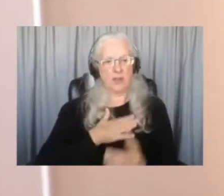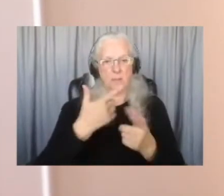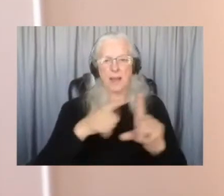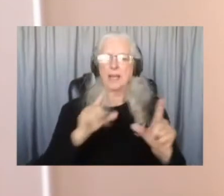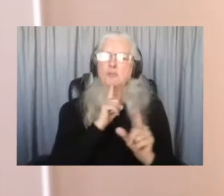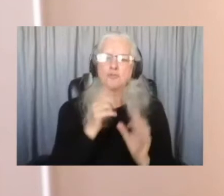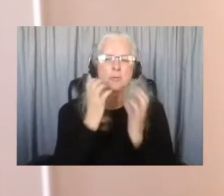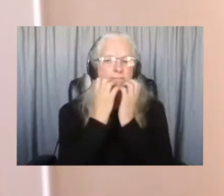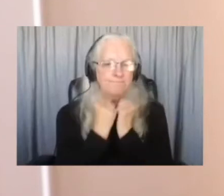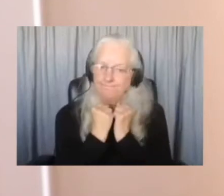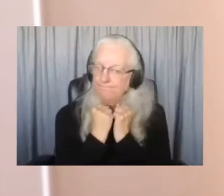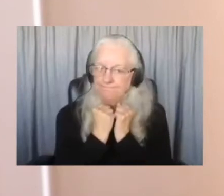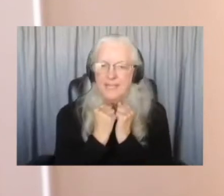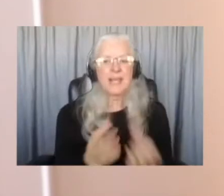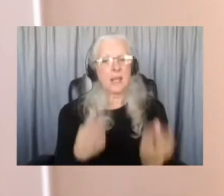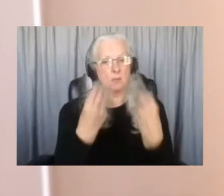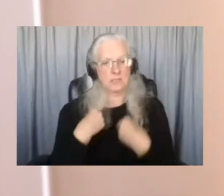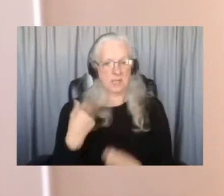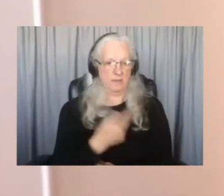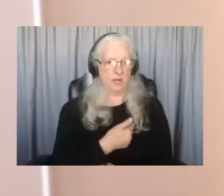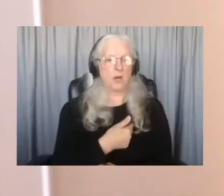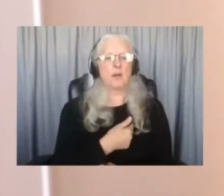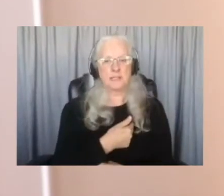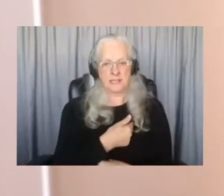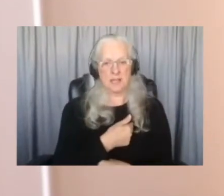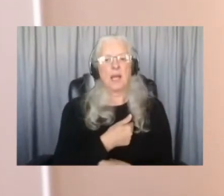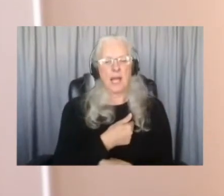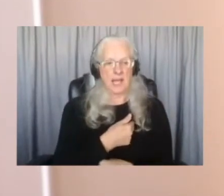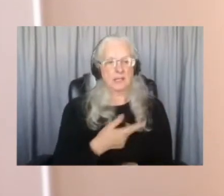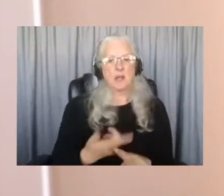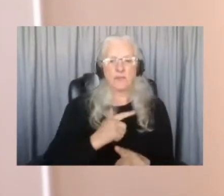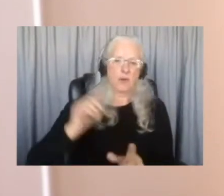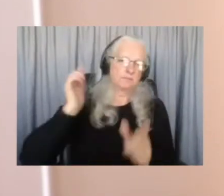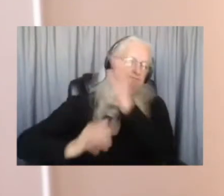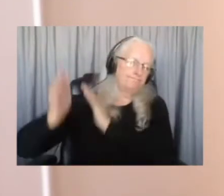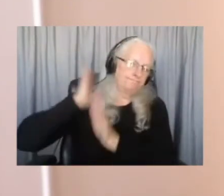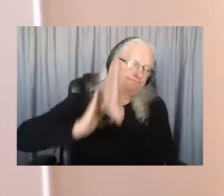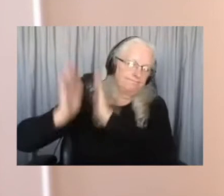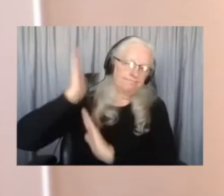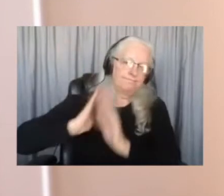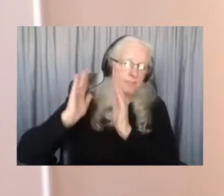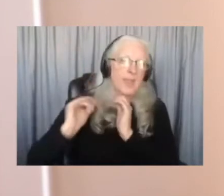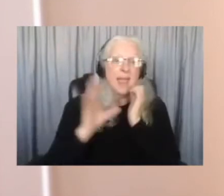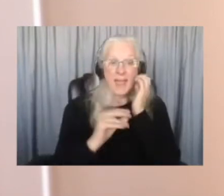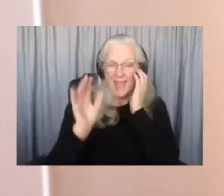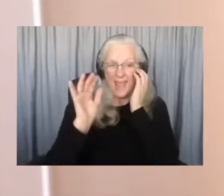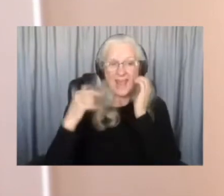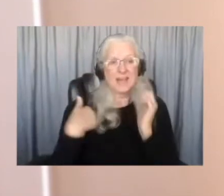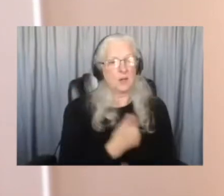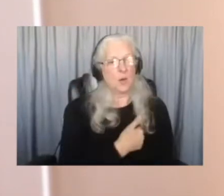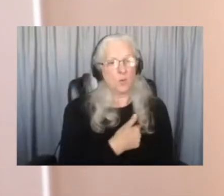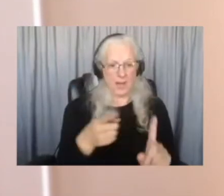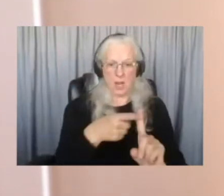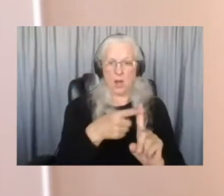us by Gitchi Manitou, and that we are the first people of this big